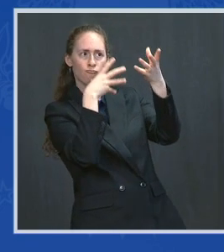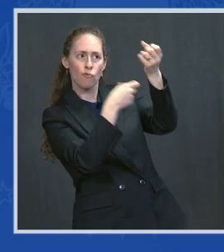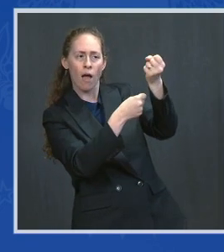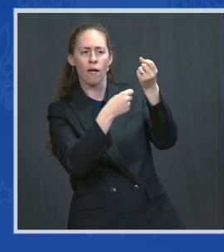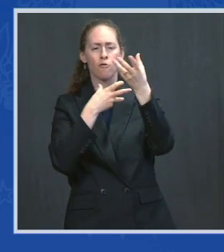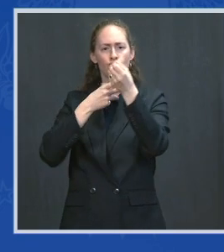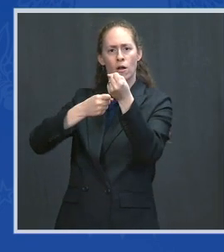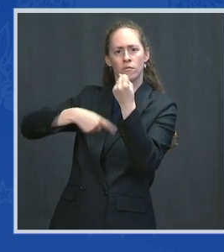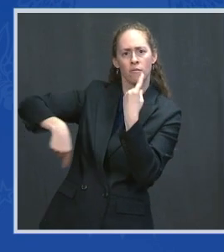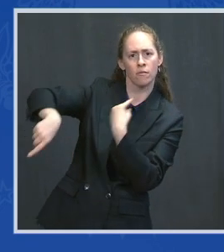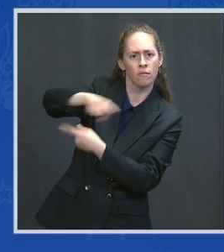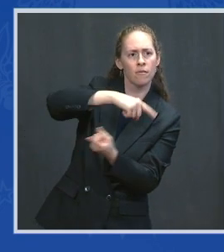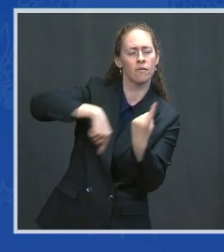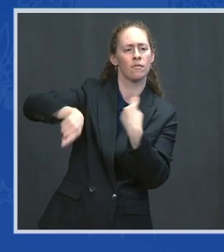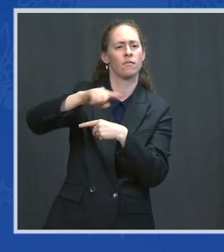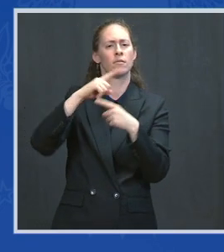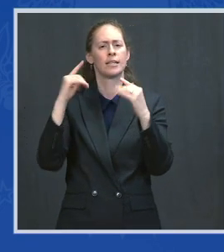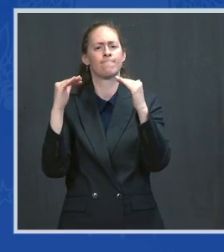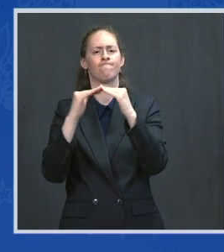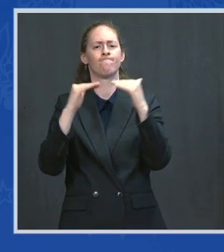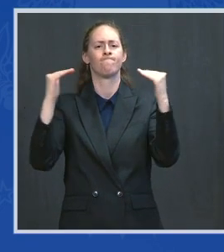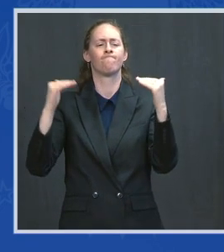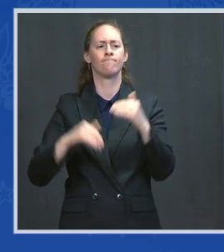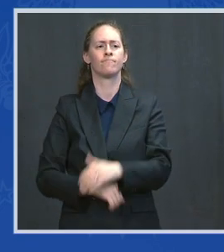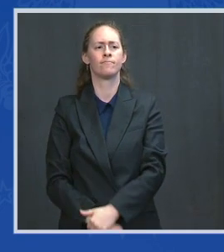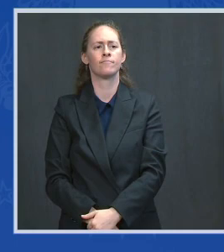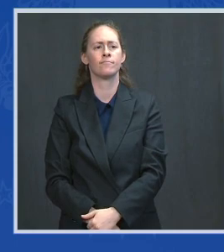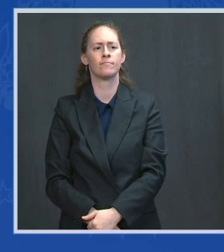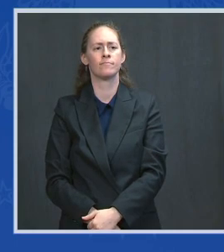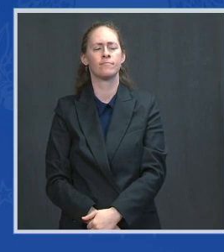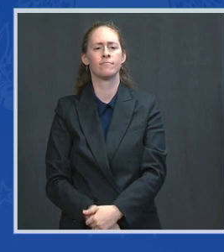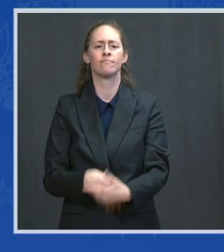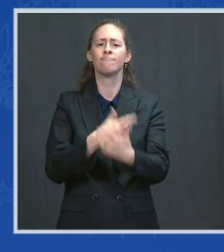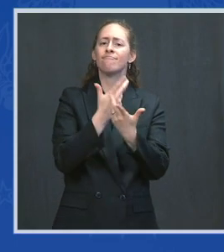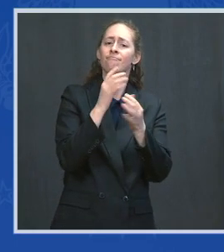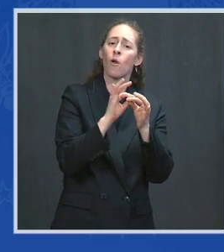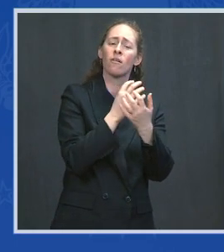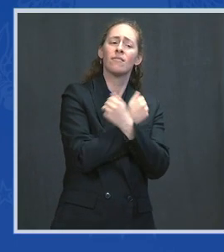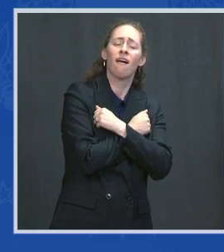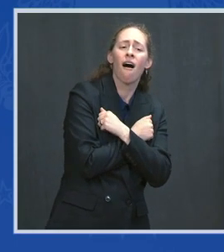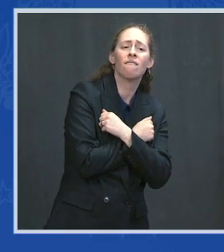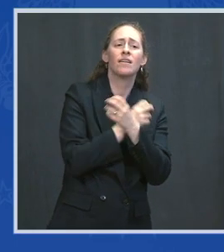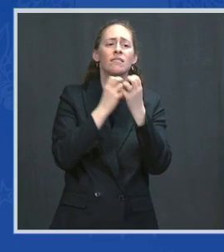justice, to love mercy, to walk humbly,